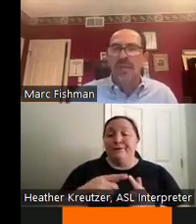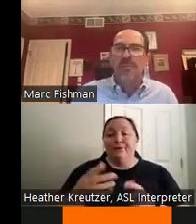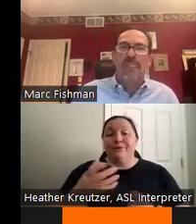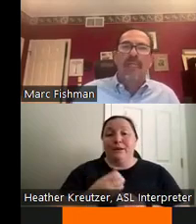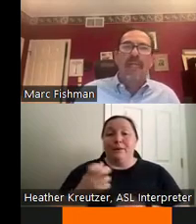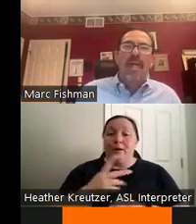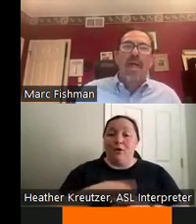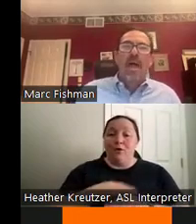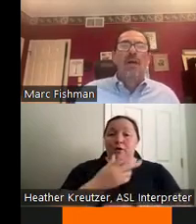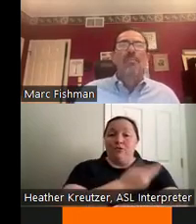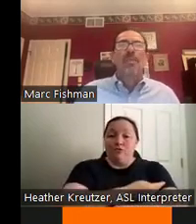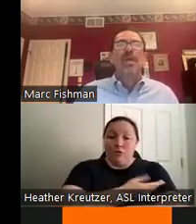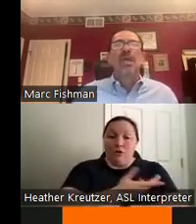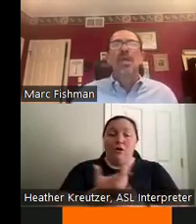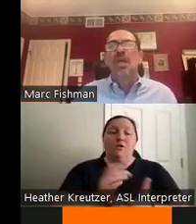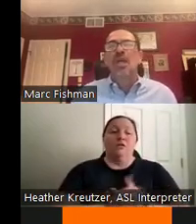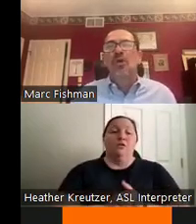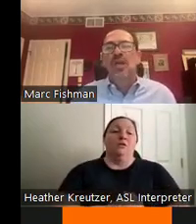on the shot.